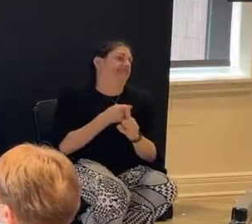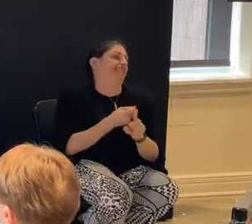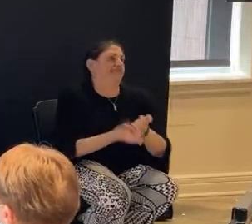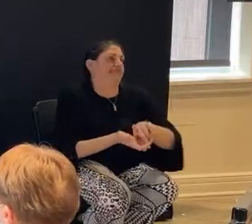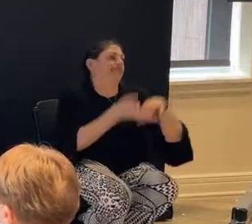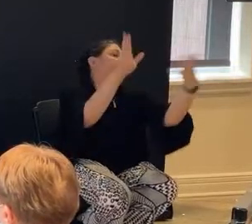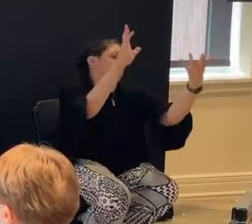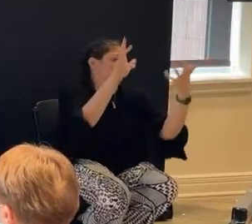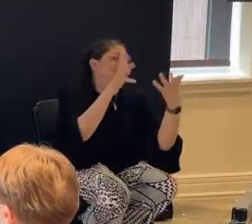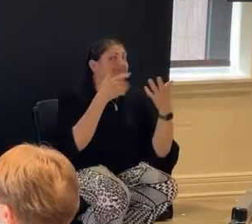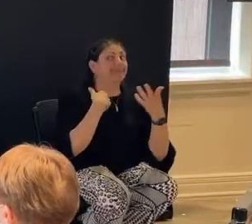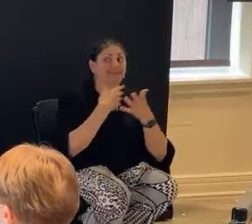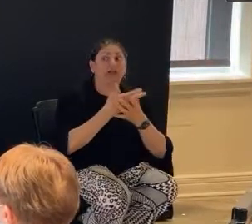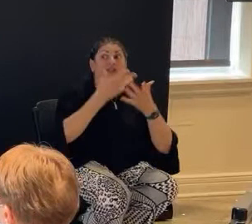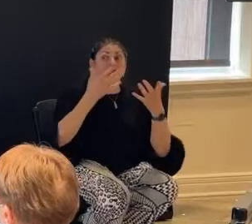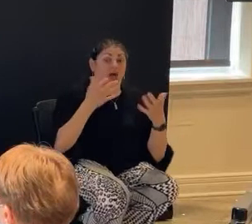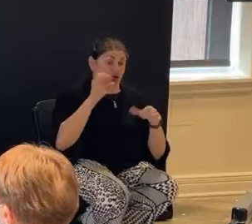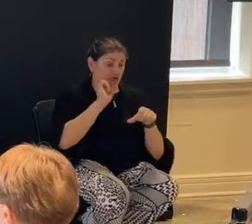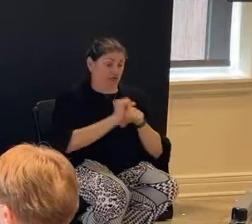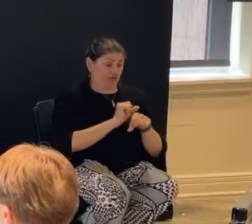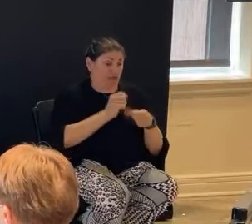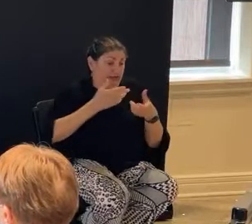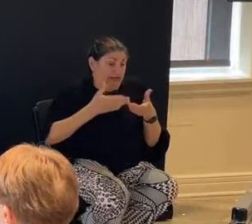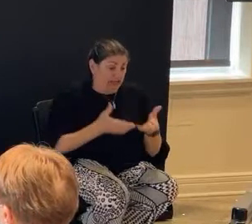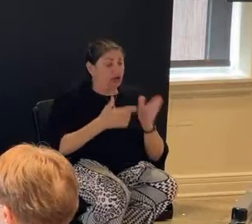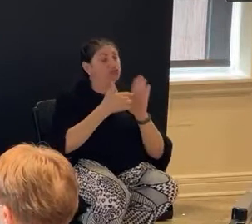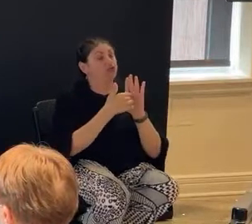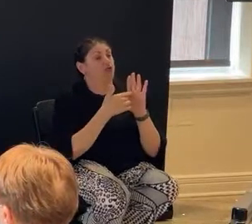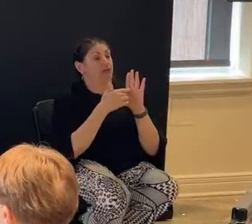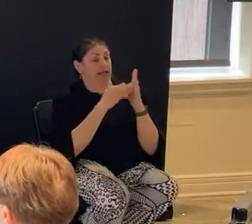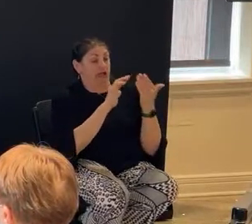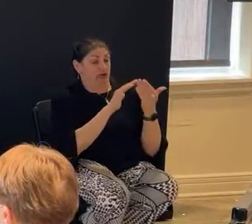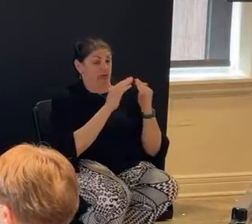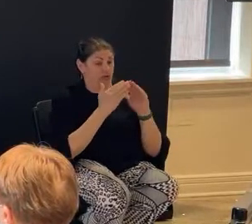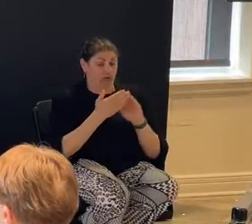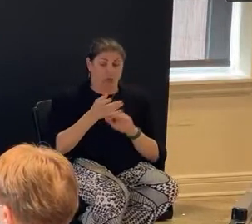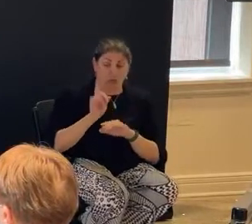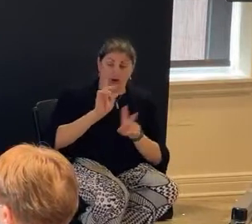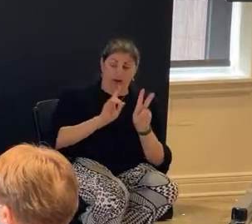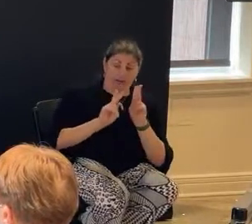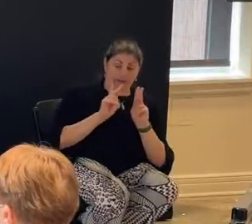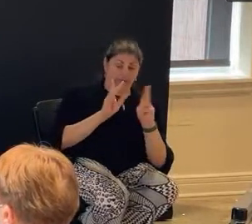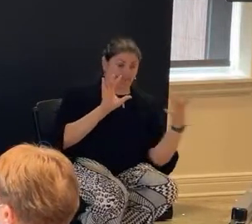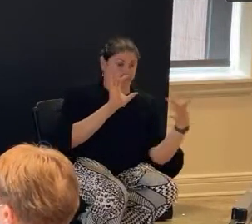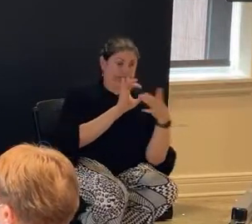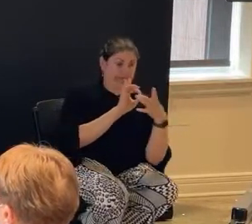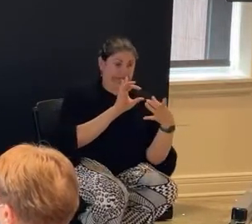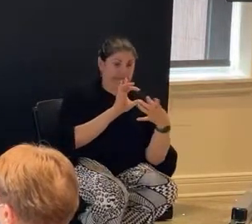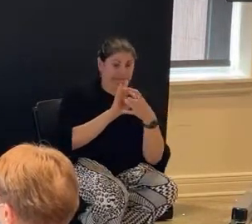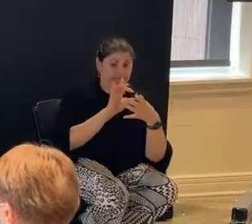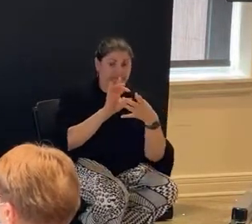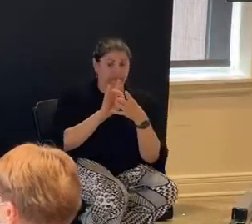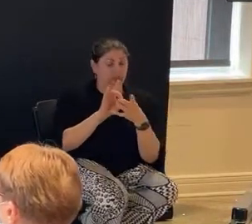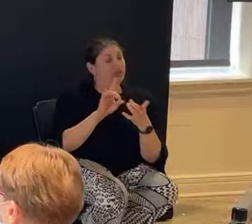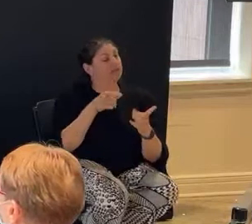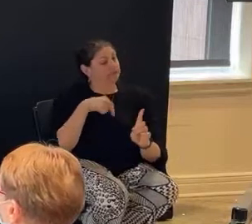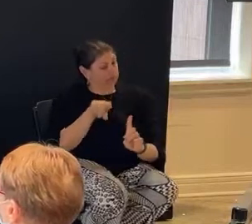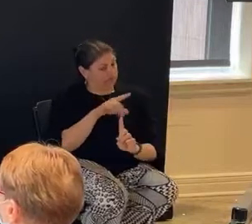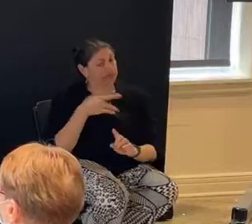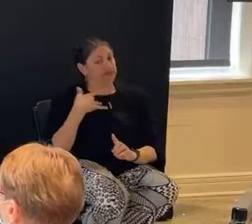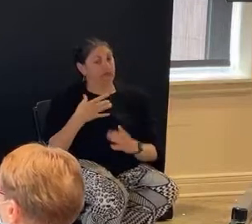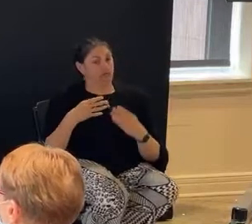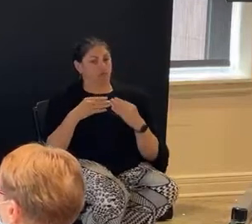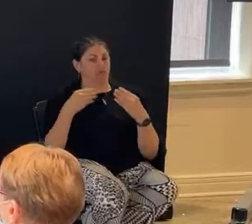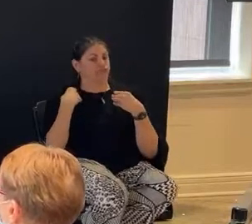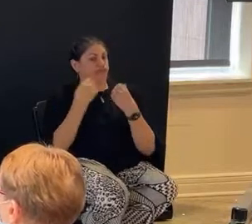lot of work that shows that, you know, communities where people are connected to each other are more resilient and they recover